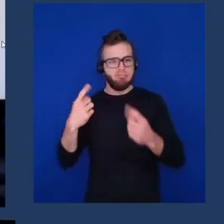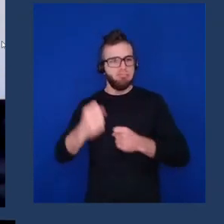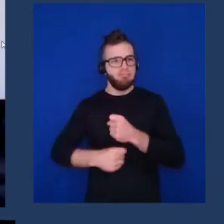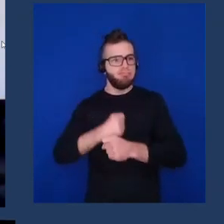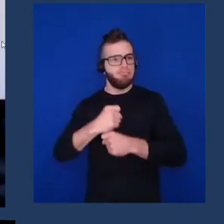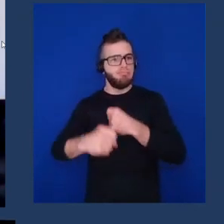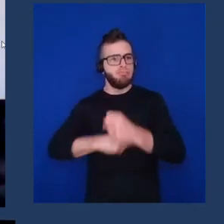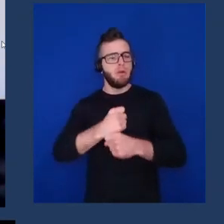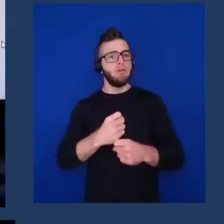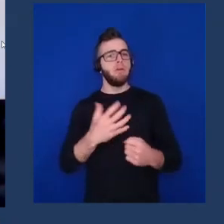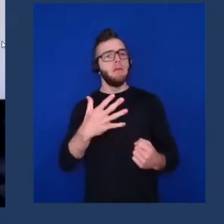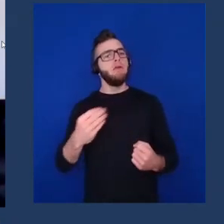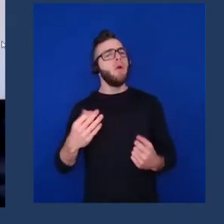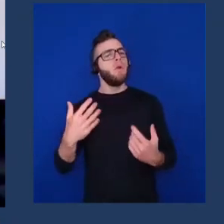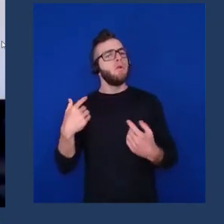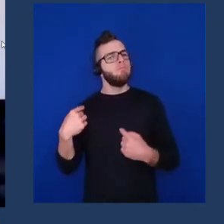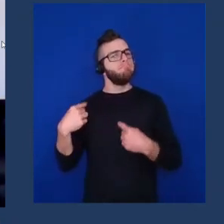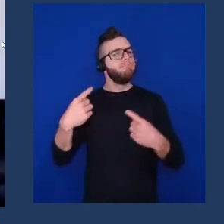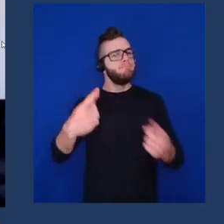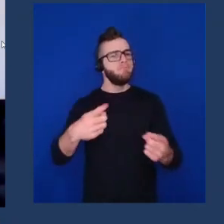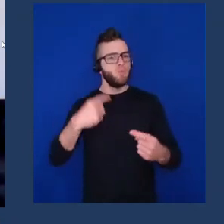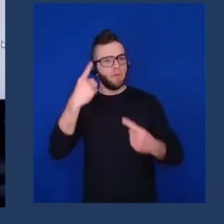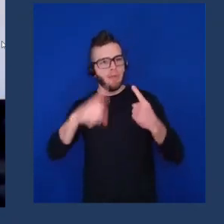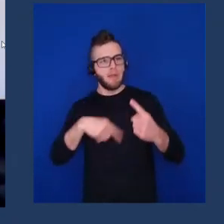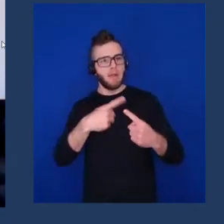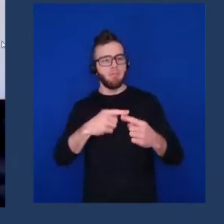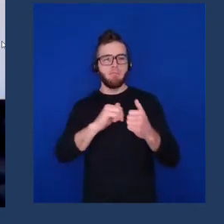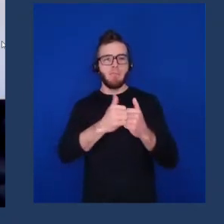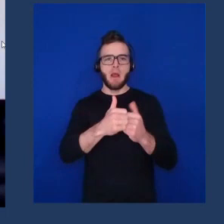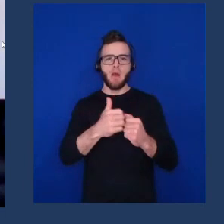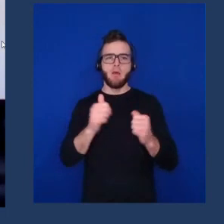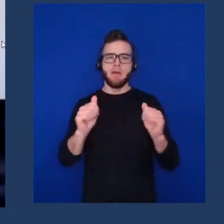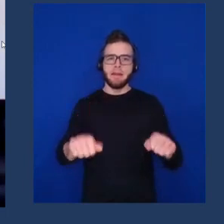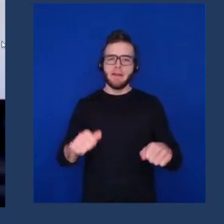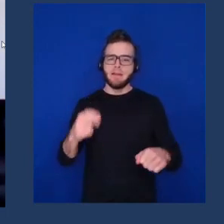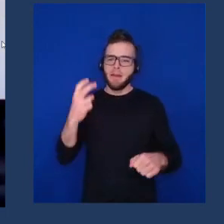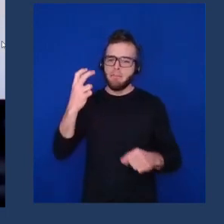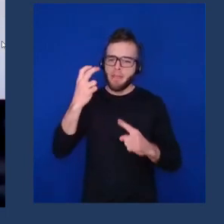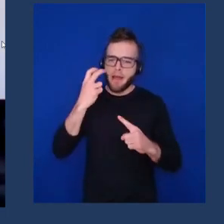thinking about things like, okay, how can we make blind and visually impaired more productive